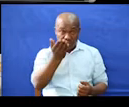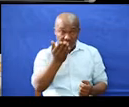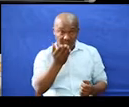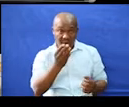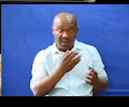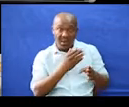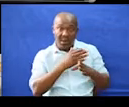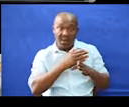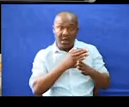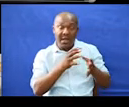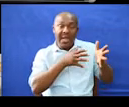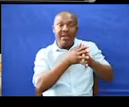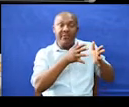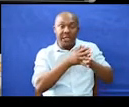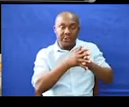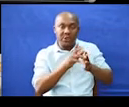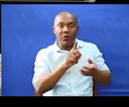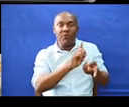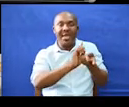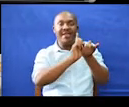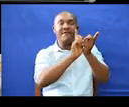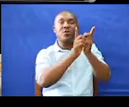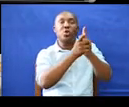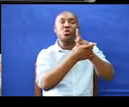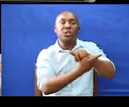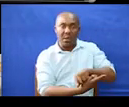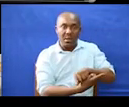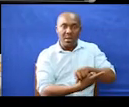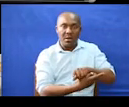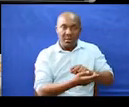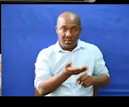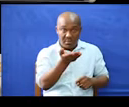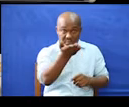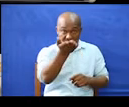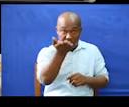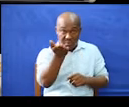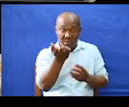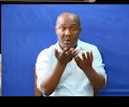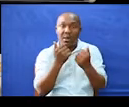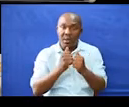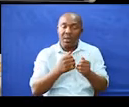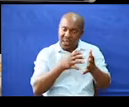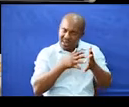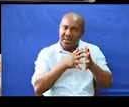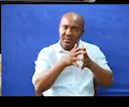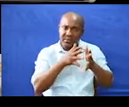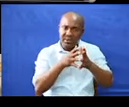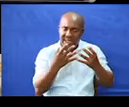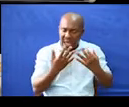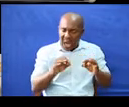the definition of evolution, and everyone can try to explain